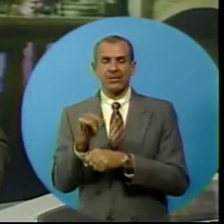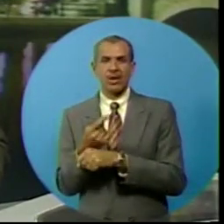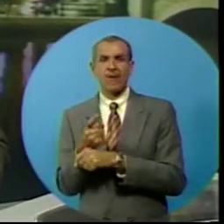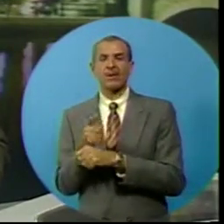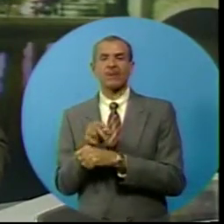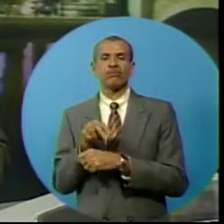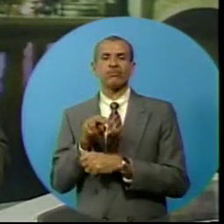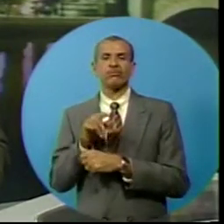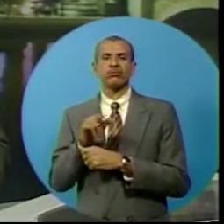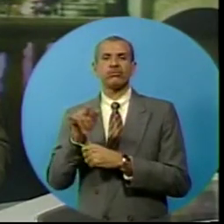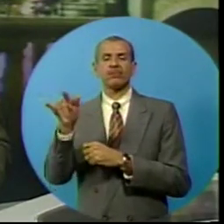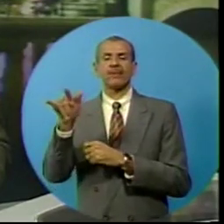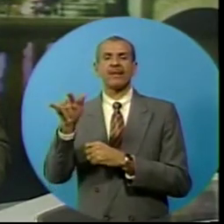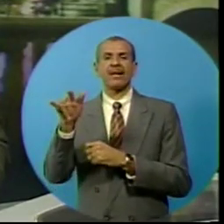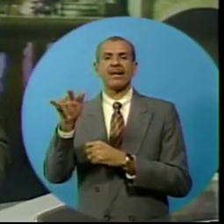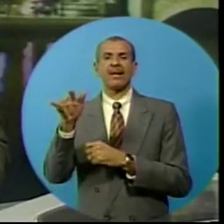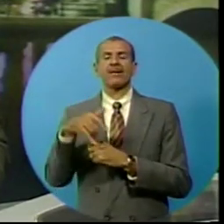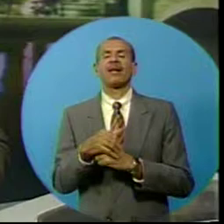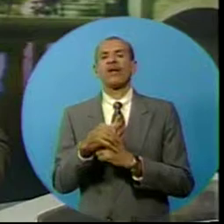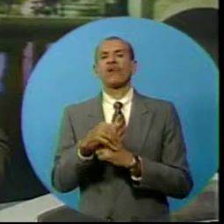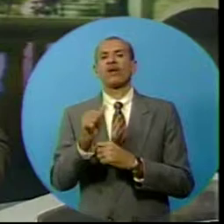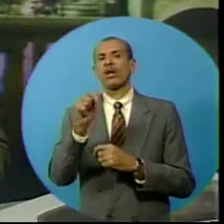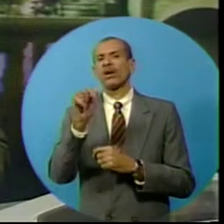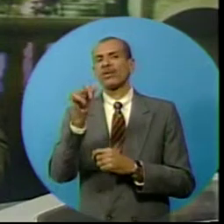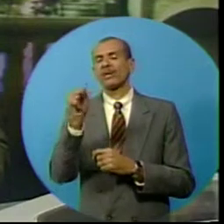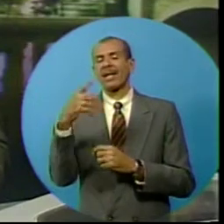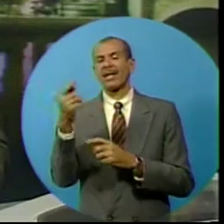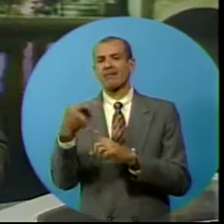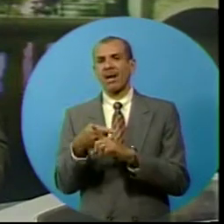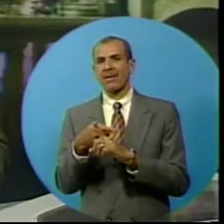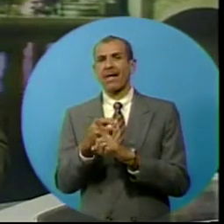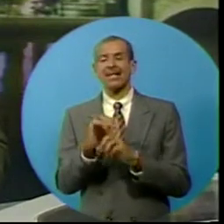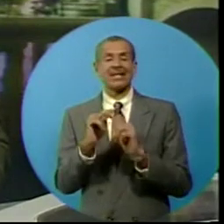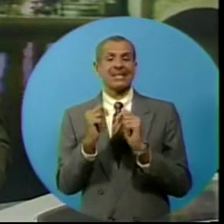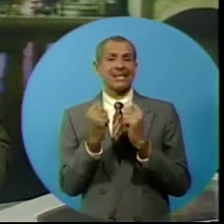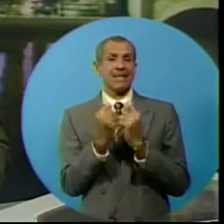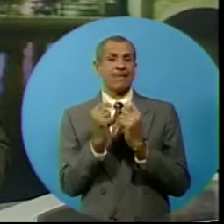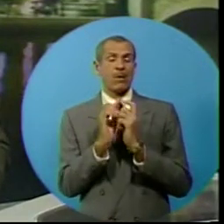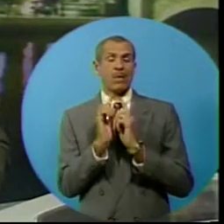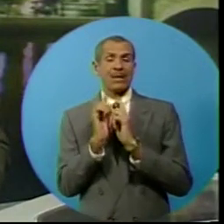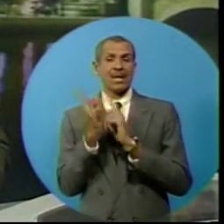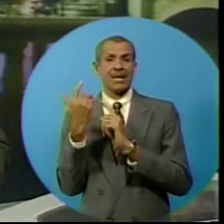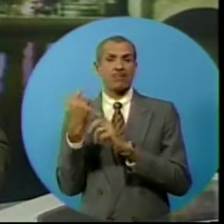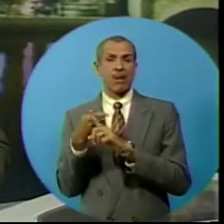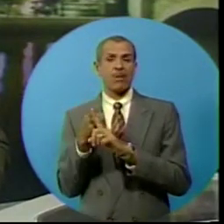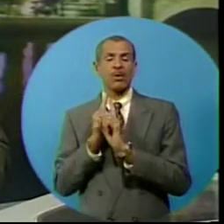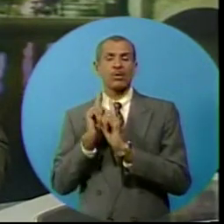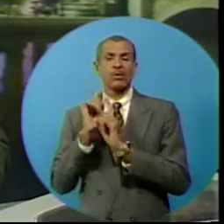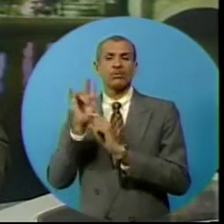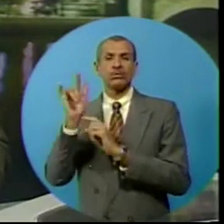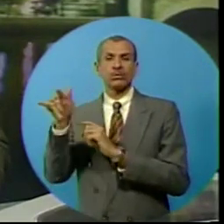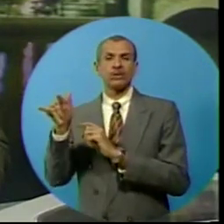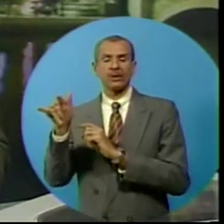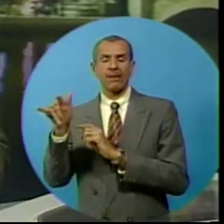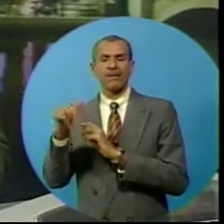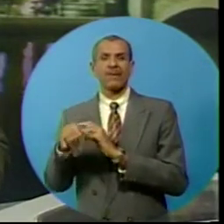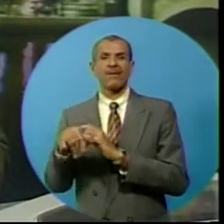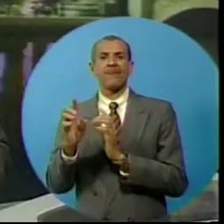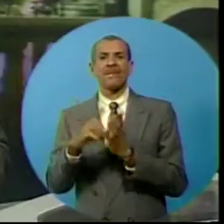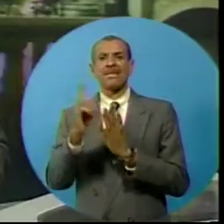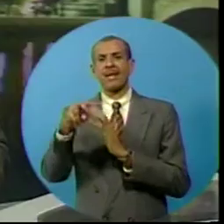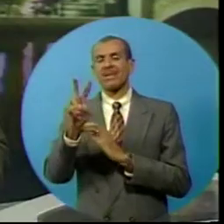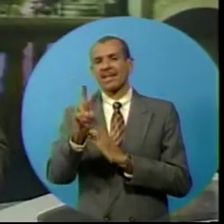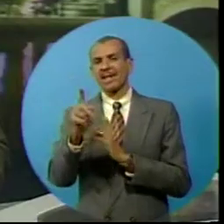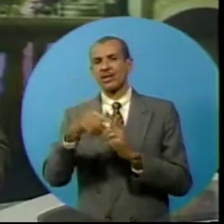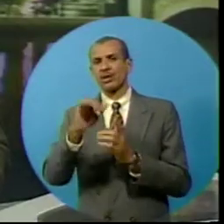of Australia next month. The same test team that went to Sri Lanka last month will also be making the trip down under from December 2nd